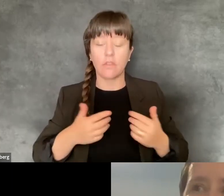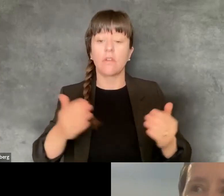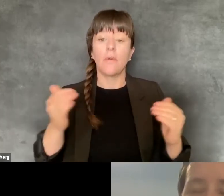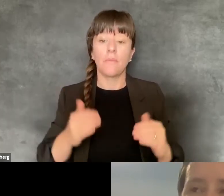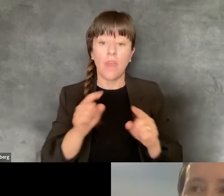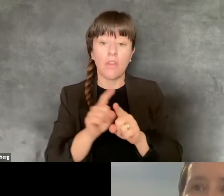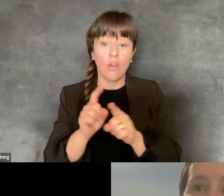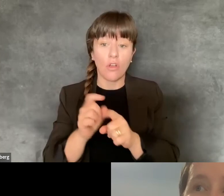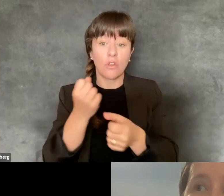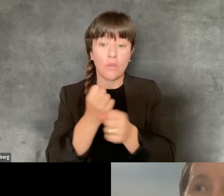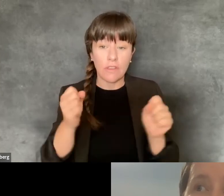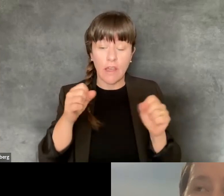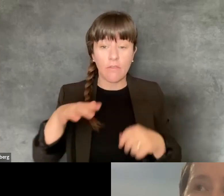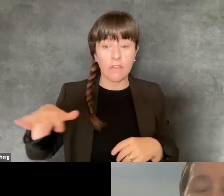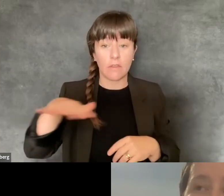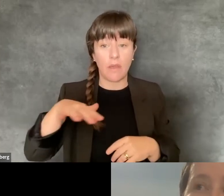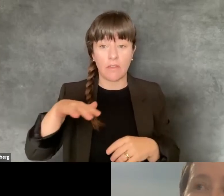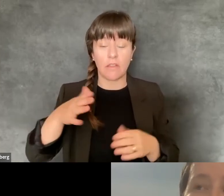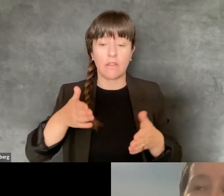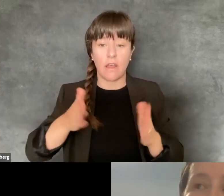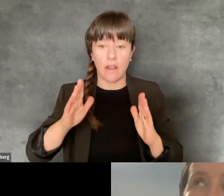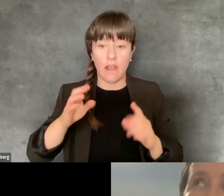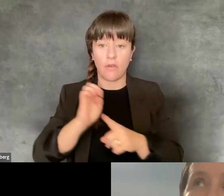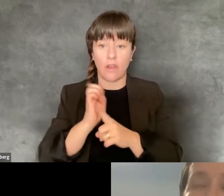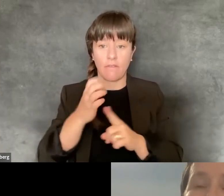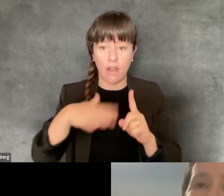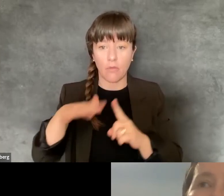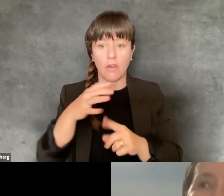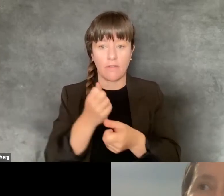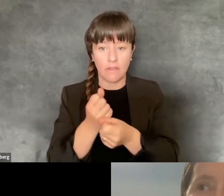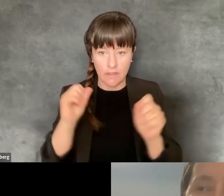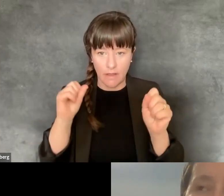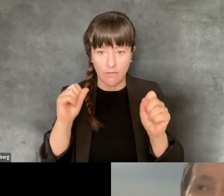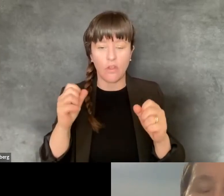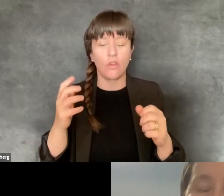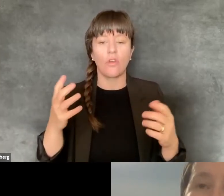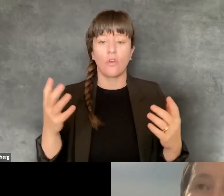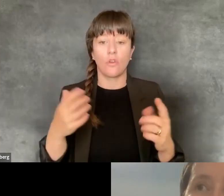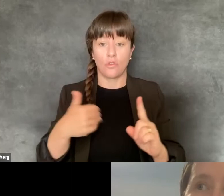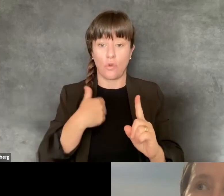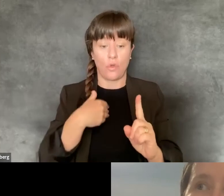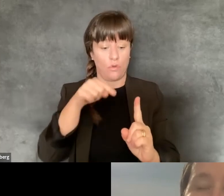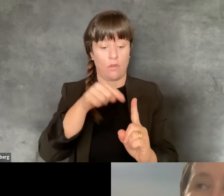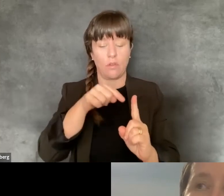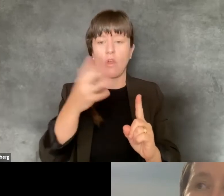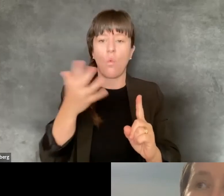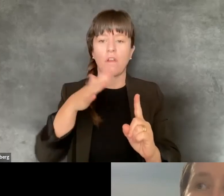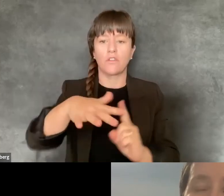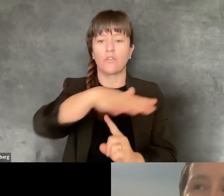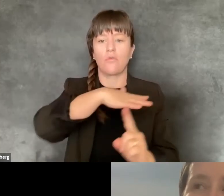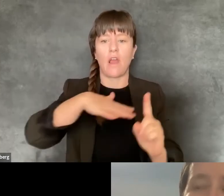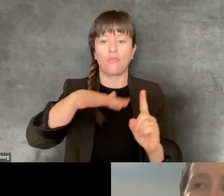safe spaces and enabling environments. So what is surrounding the youth in terms